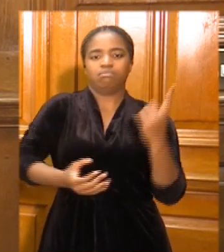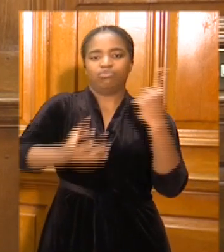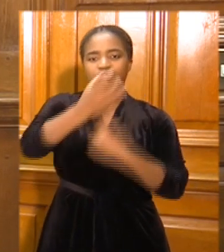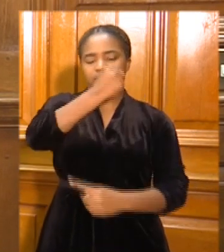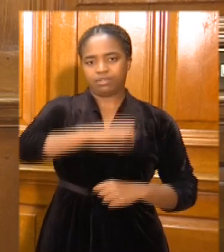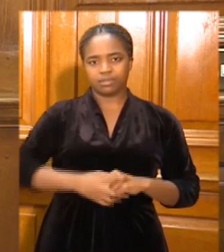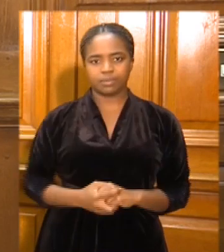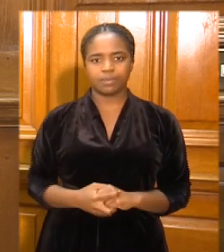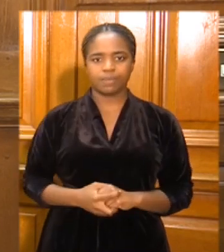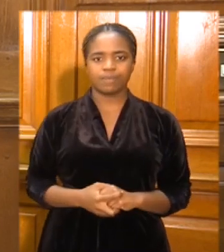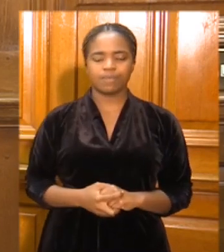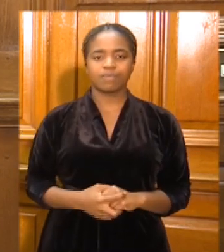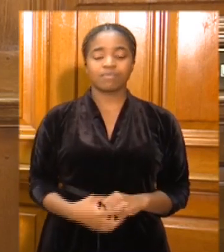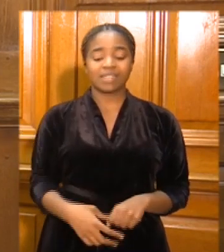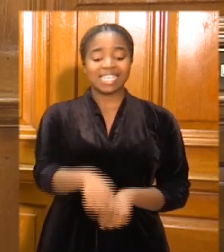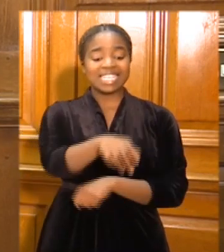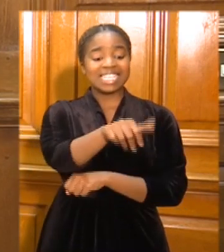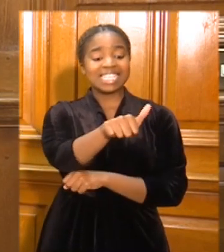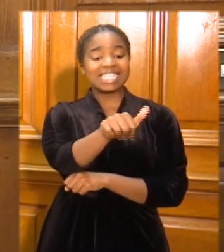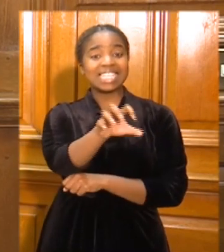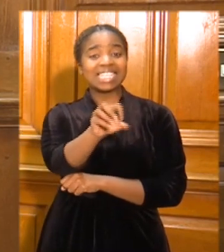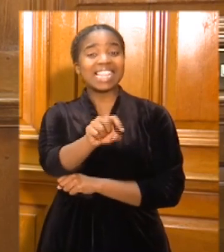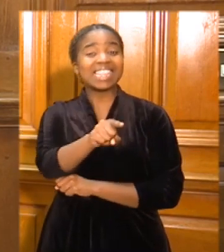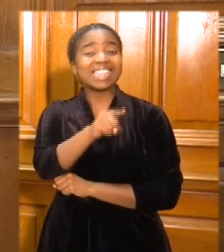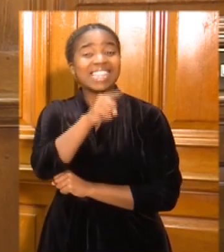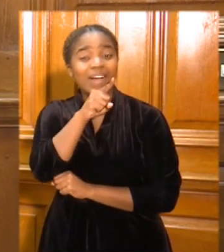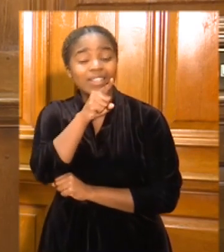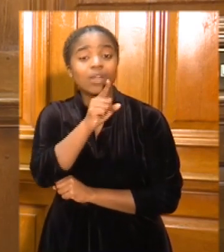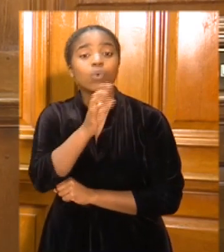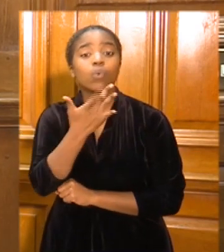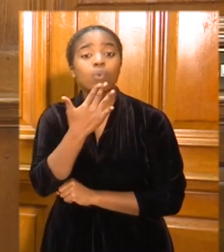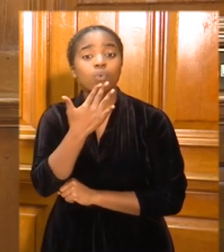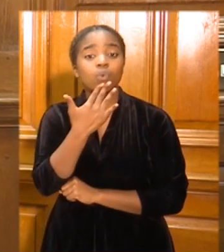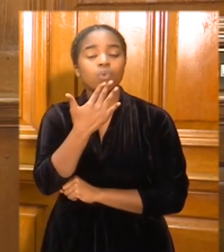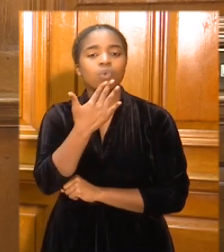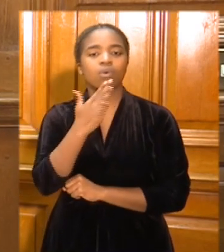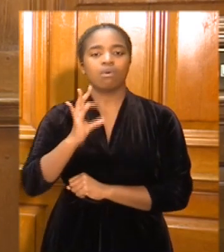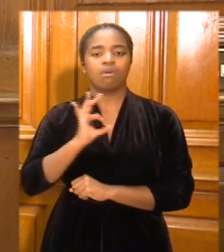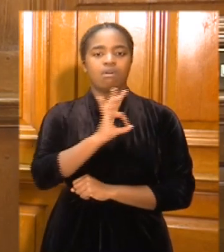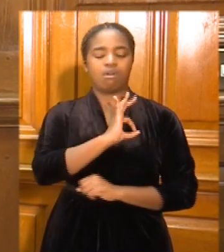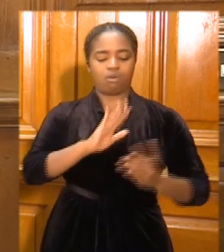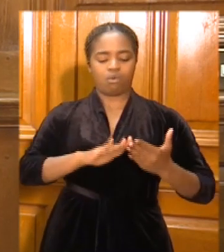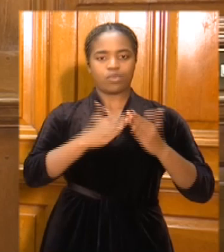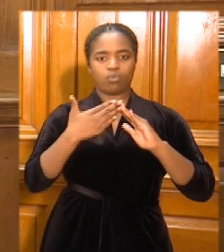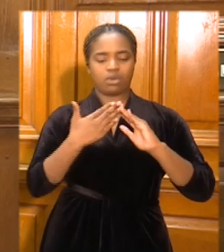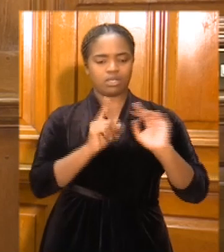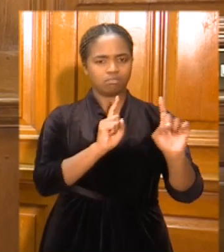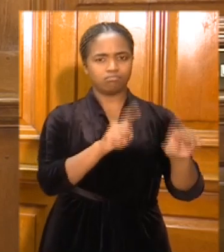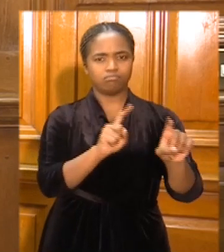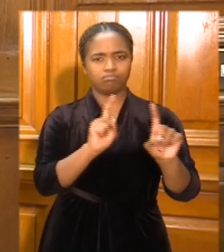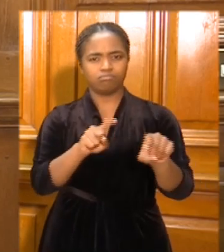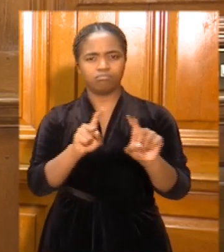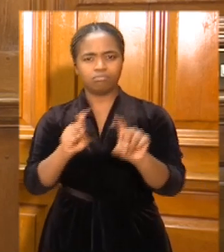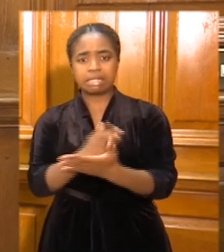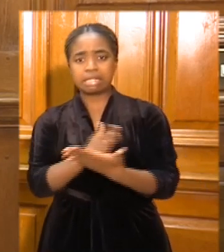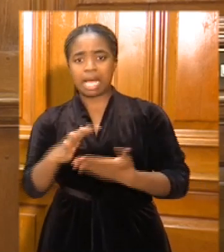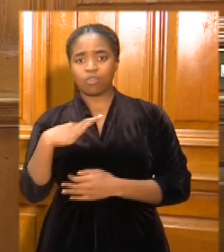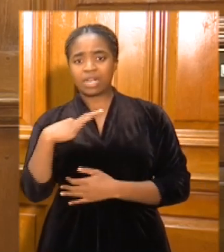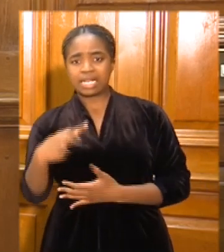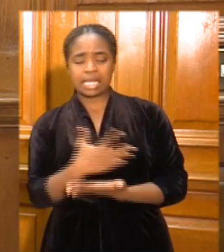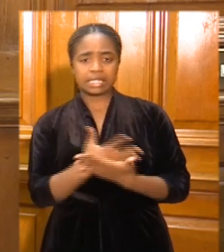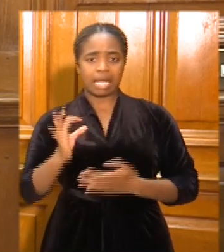nearly 60,000 community health workers who have been going door to door across